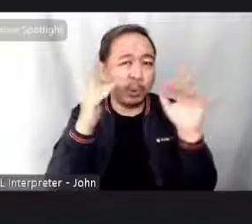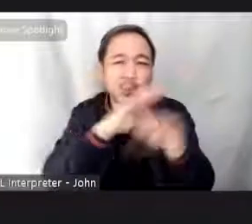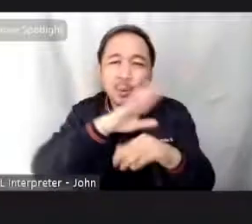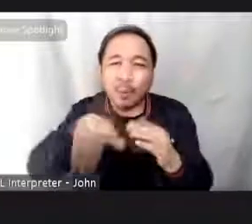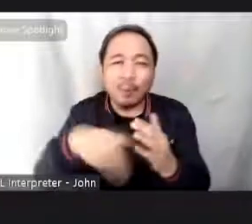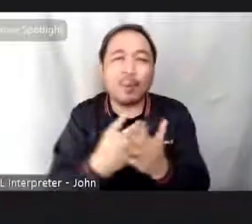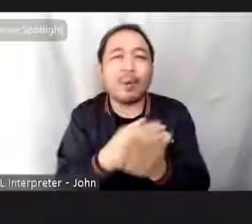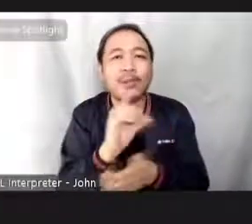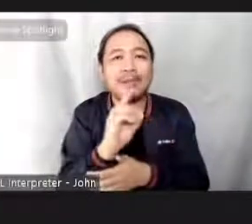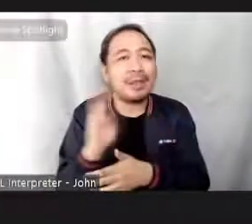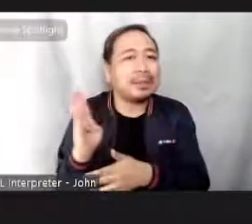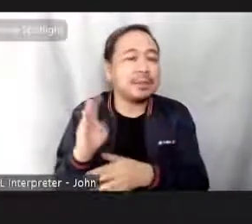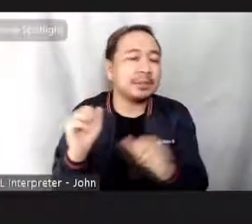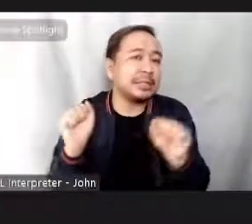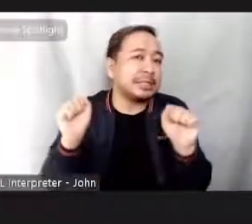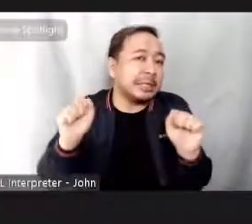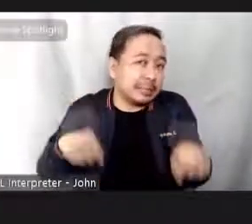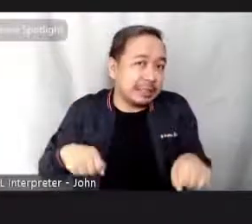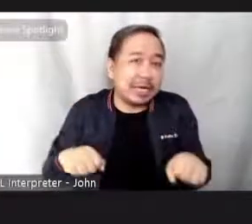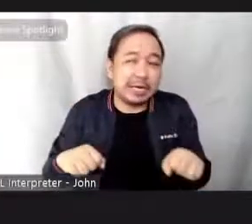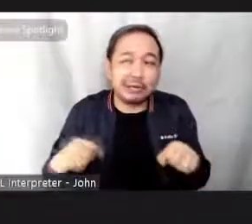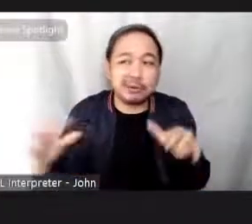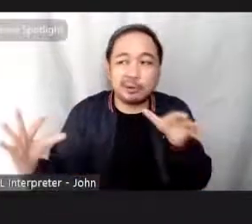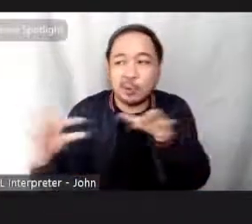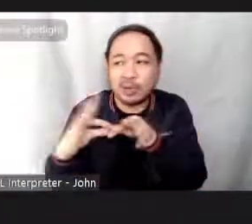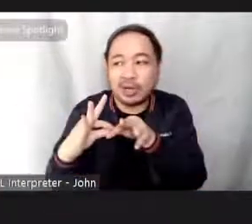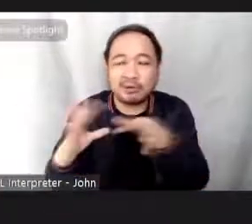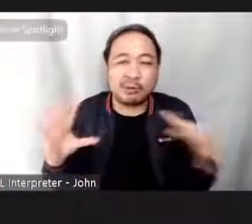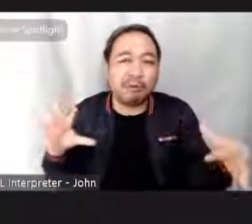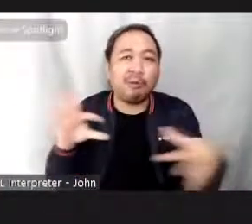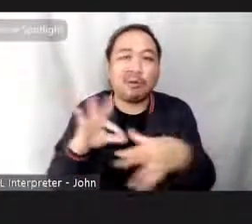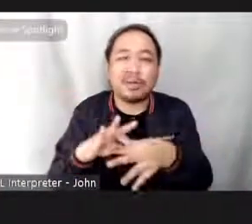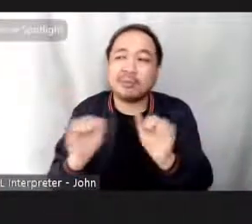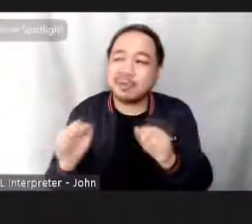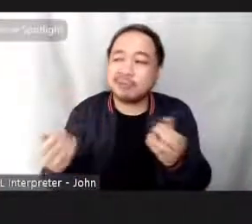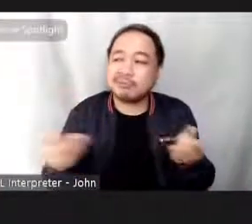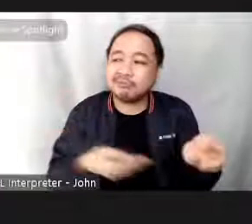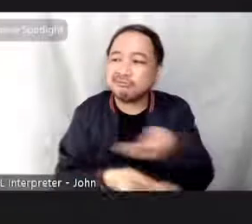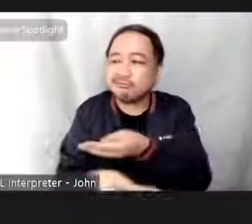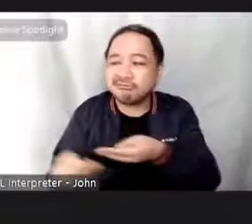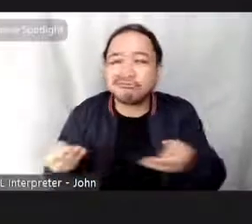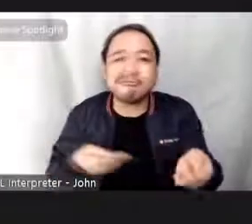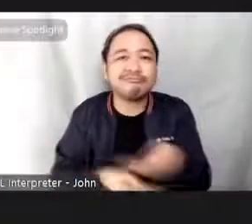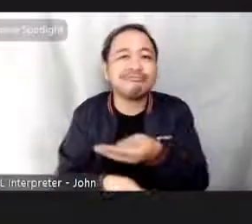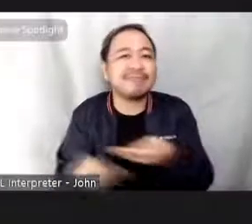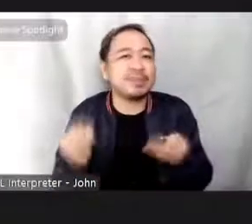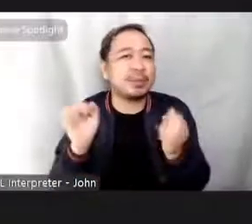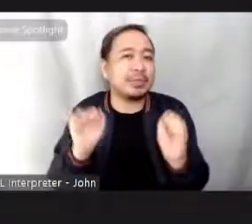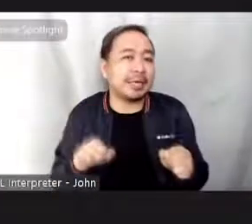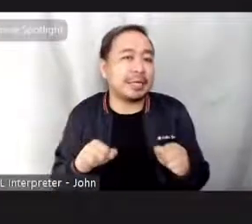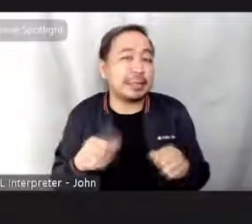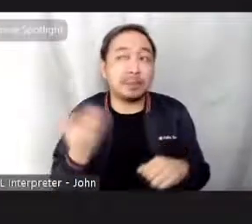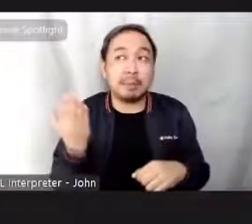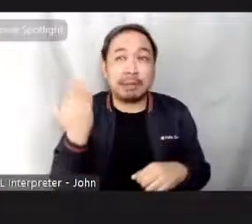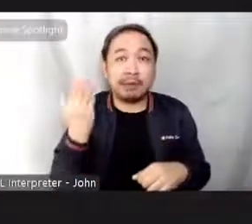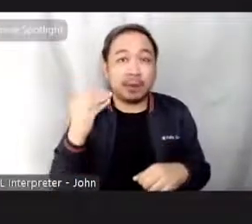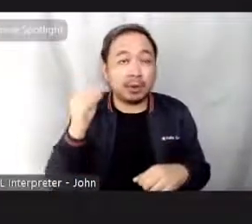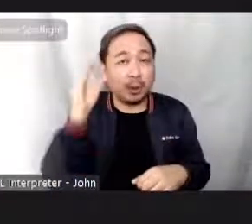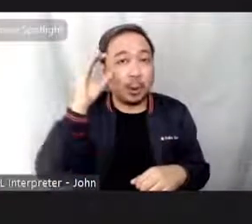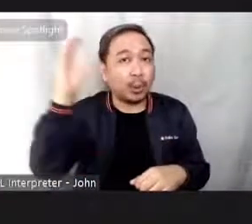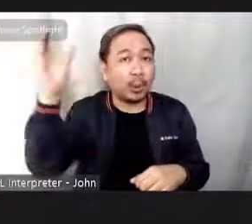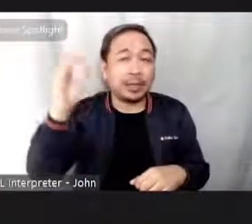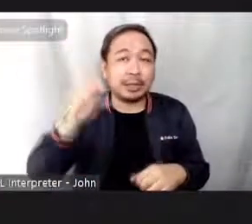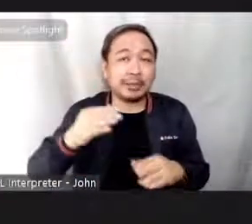have the capability to talk to each other or maging interoperable. That's why during the conceptualization, formulation,